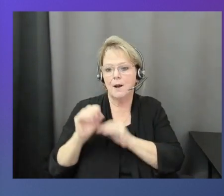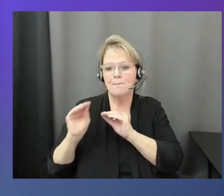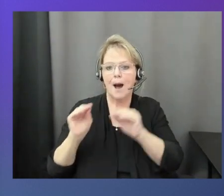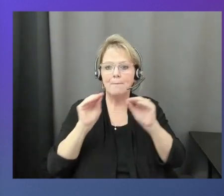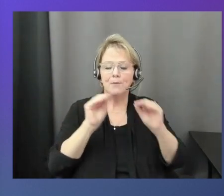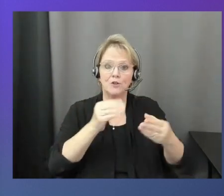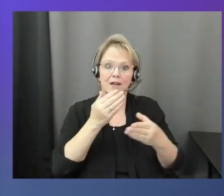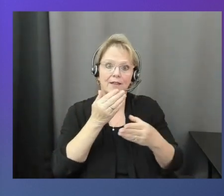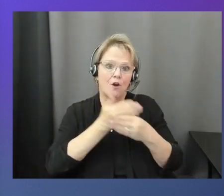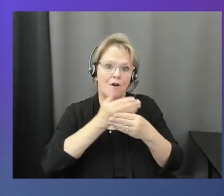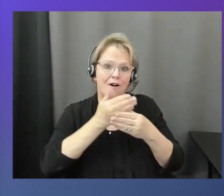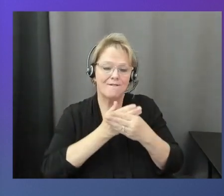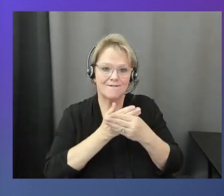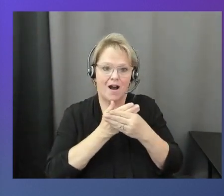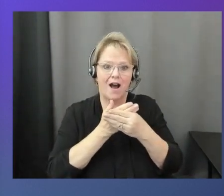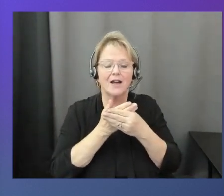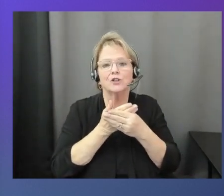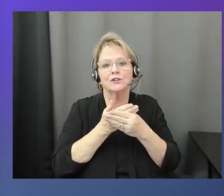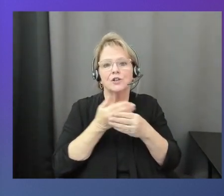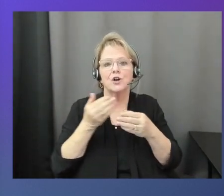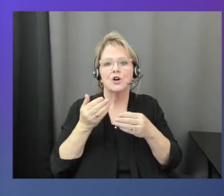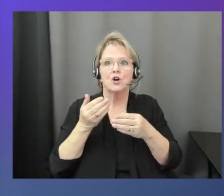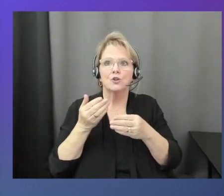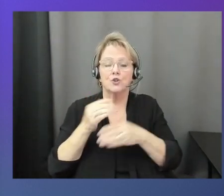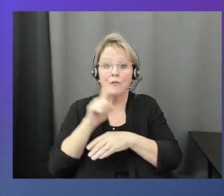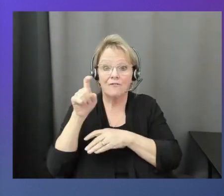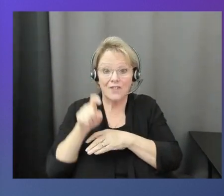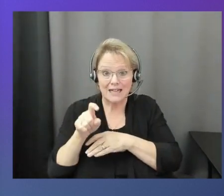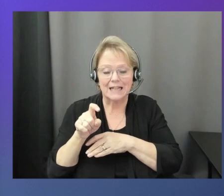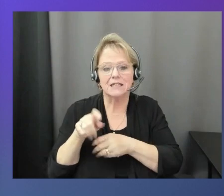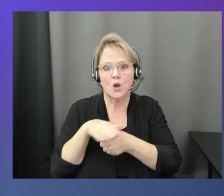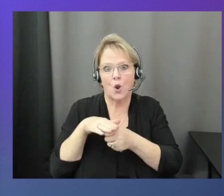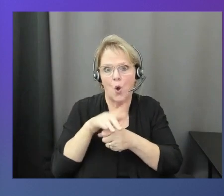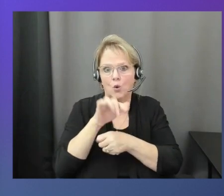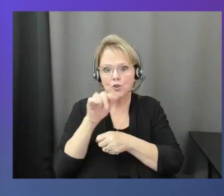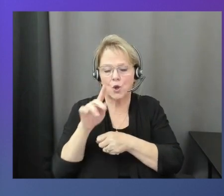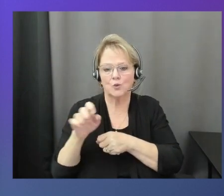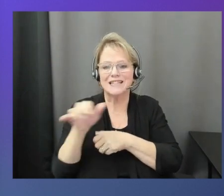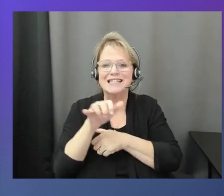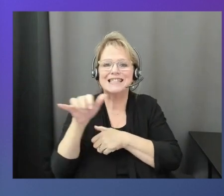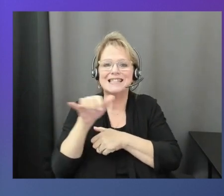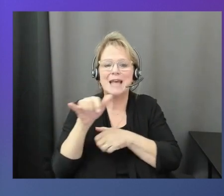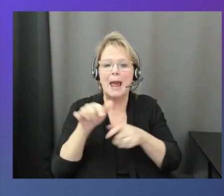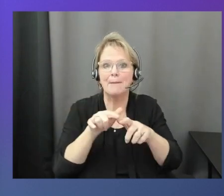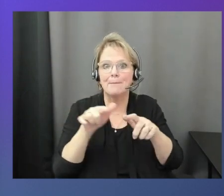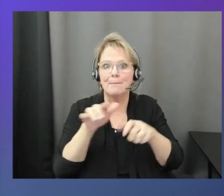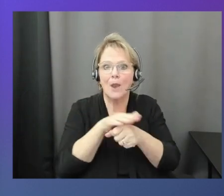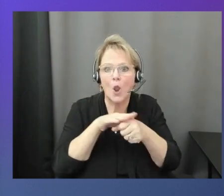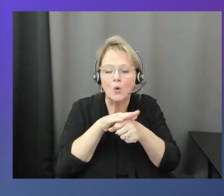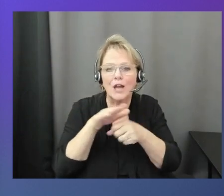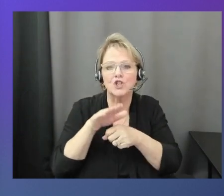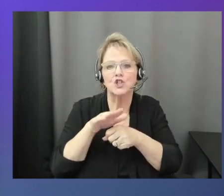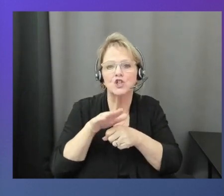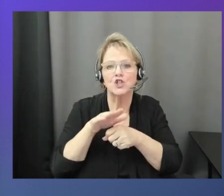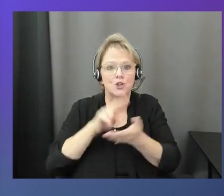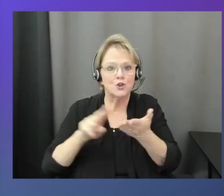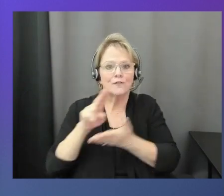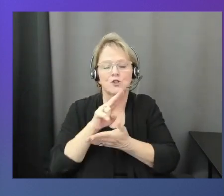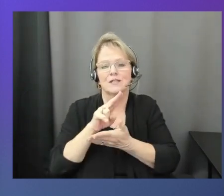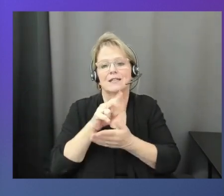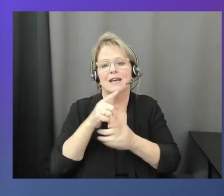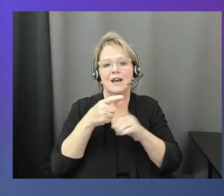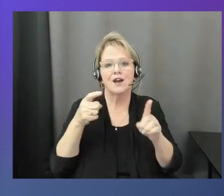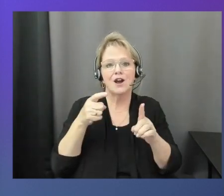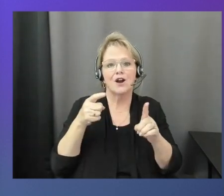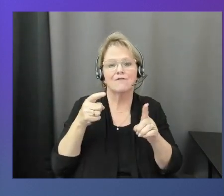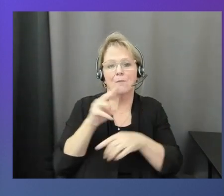cloud in local zones in Phoenix, which is in the same metro as where the university is located from US West region. The university